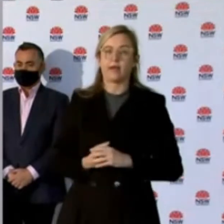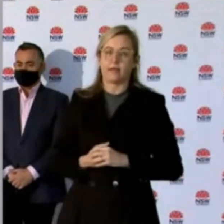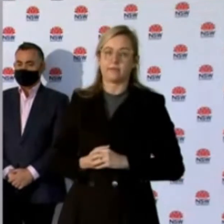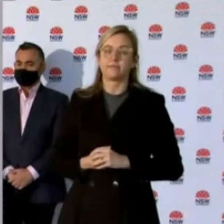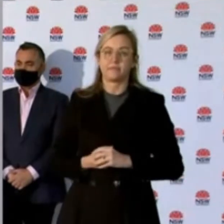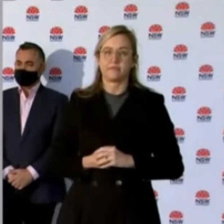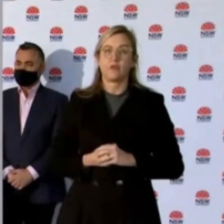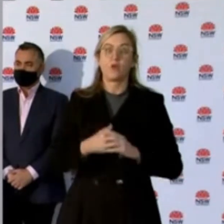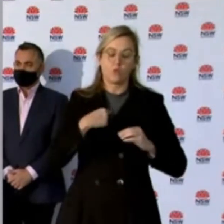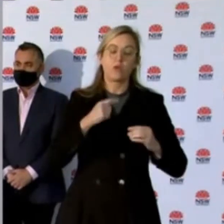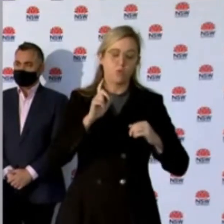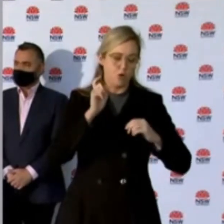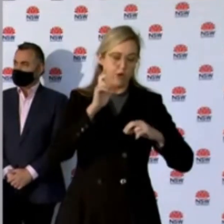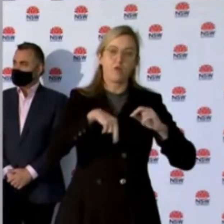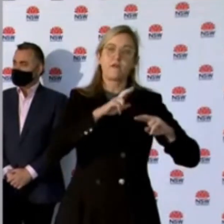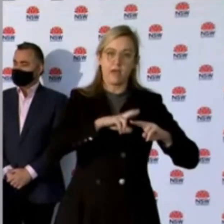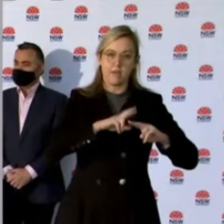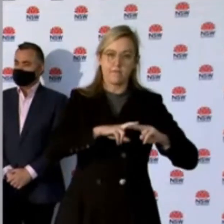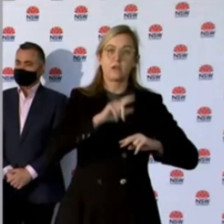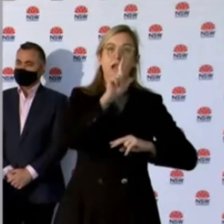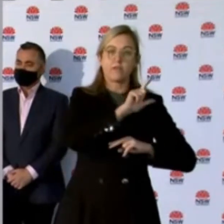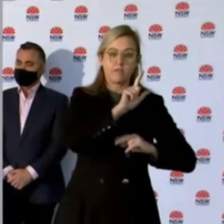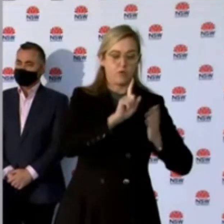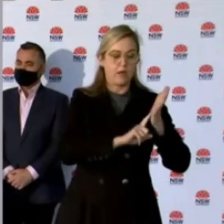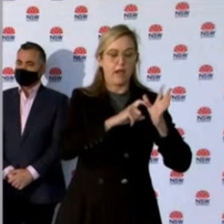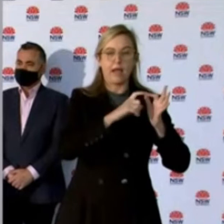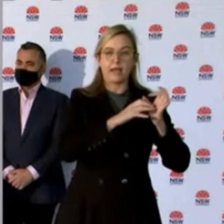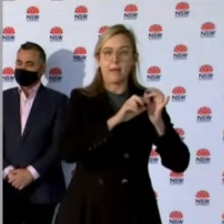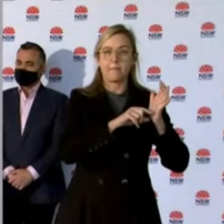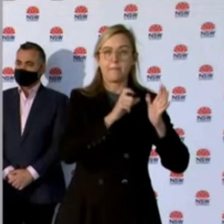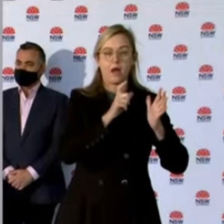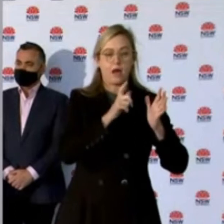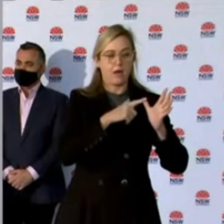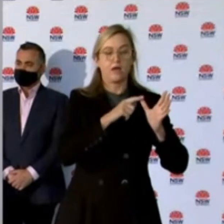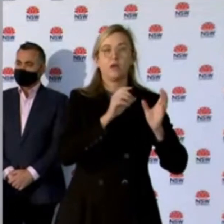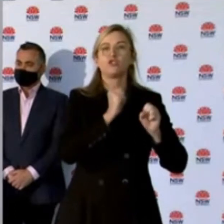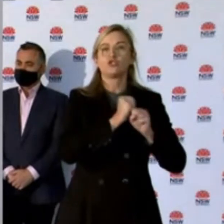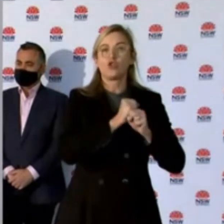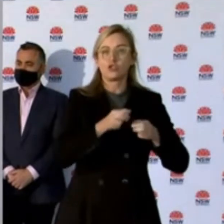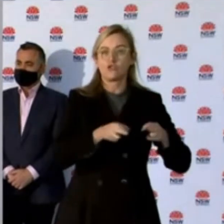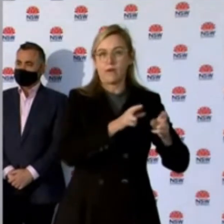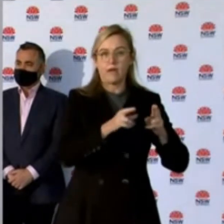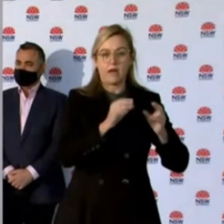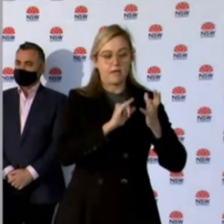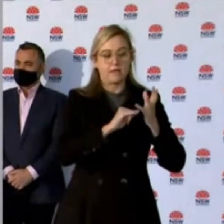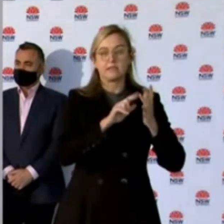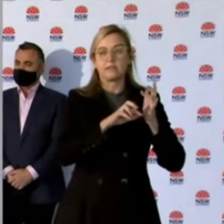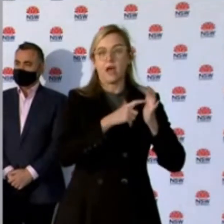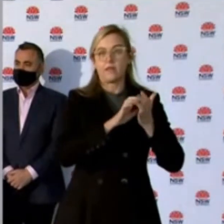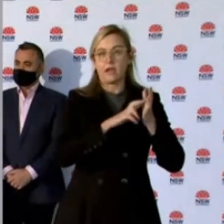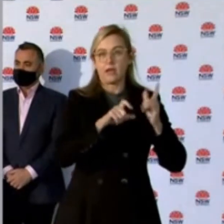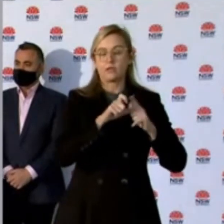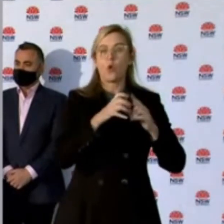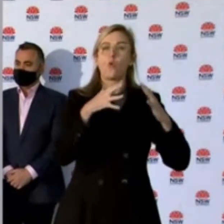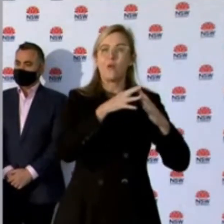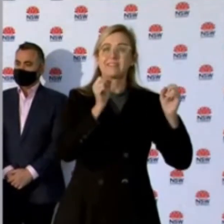are Fairfield, Bankstown, Liverpool, Lakemba, Georges River, Bayside, Sutherland, Western Sydney generally. I really